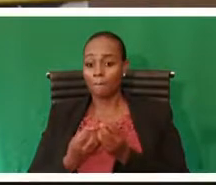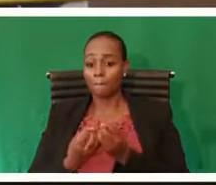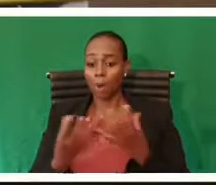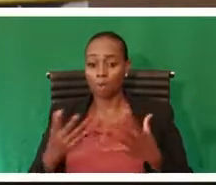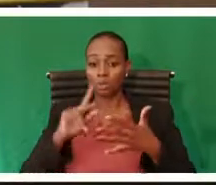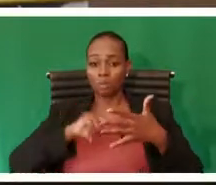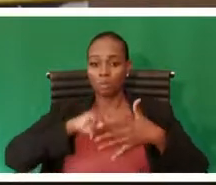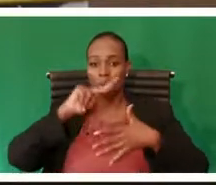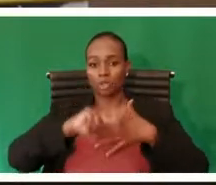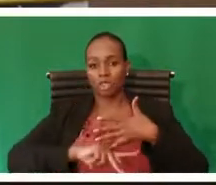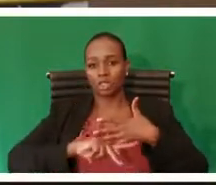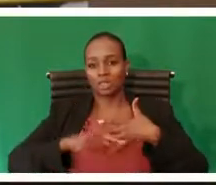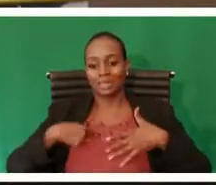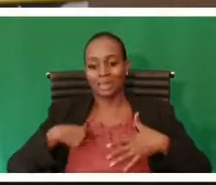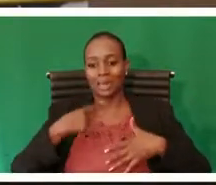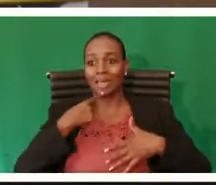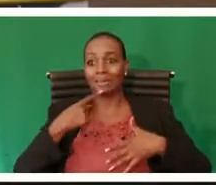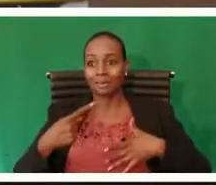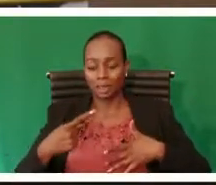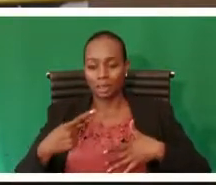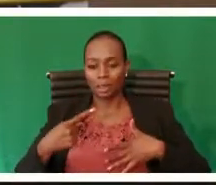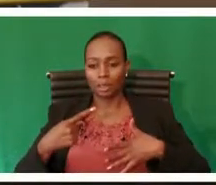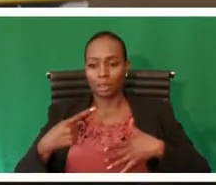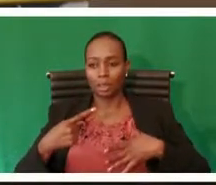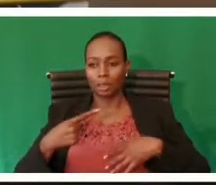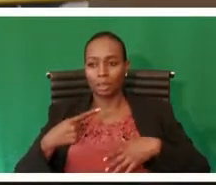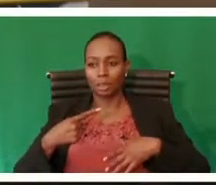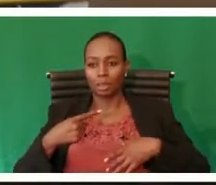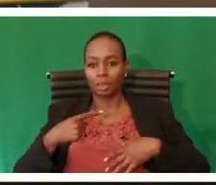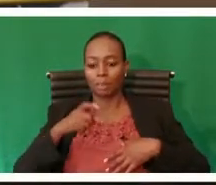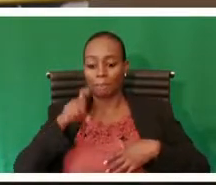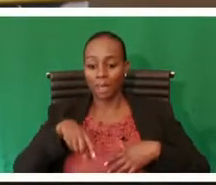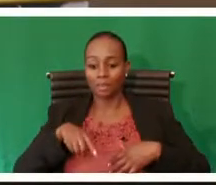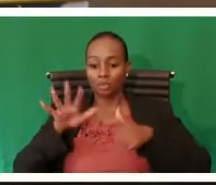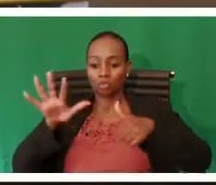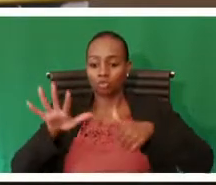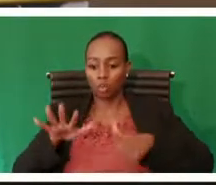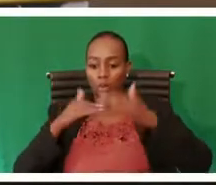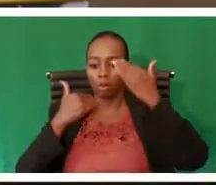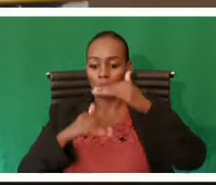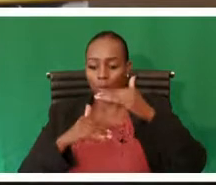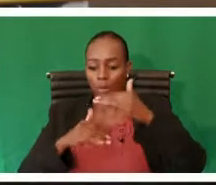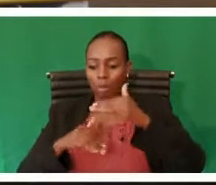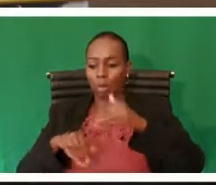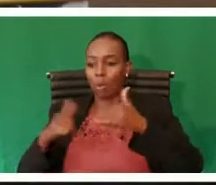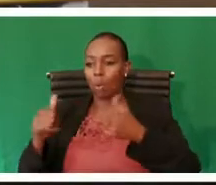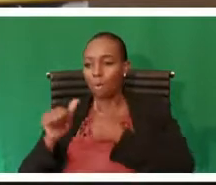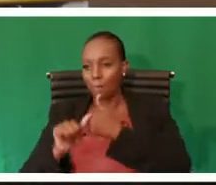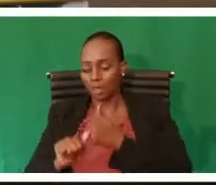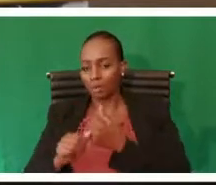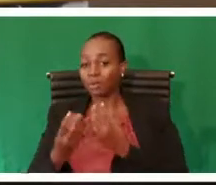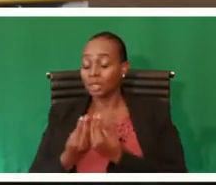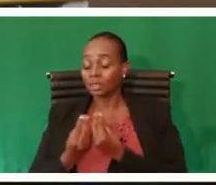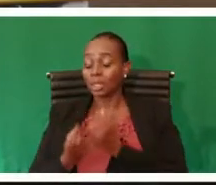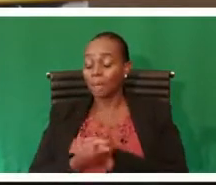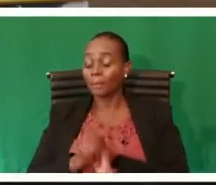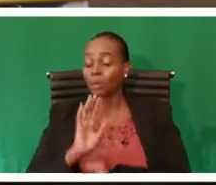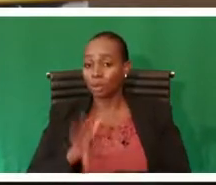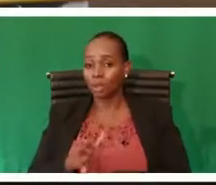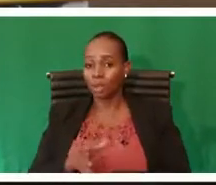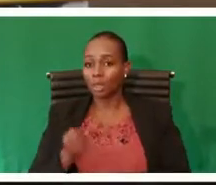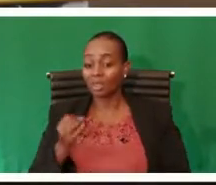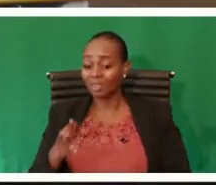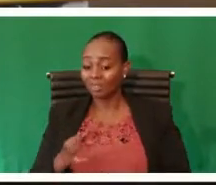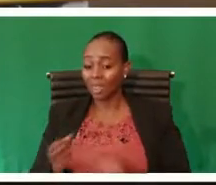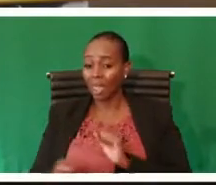project not later than June or not later than this month. So things are going to happen. If not,